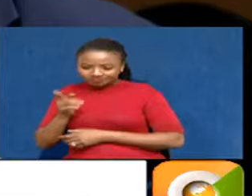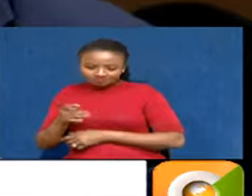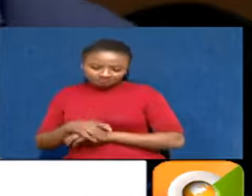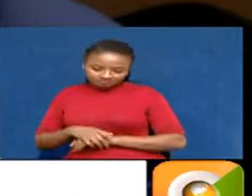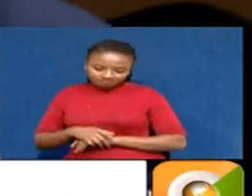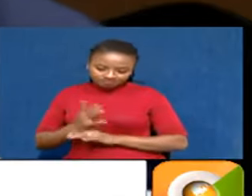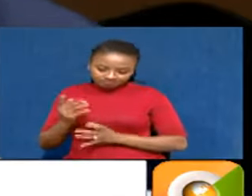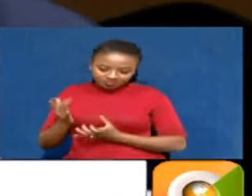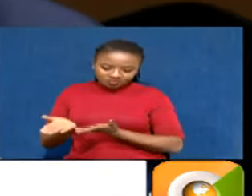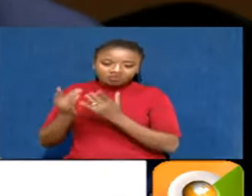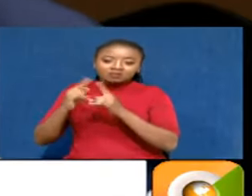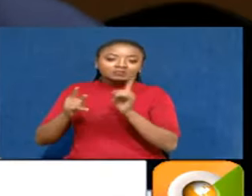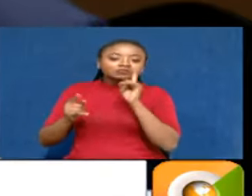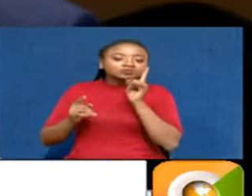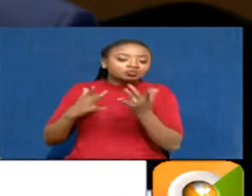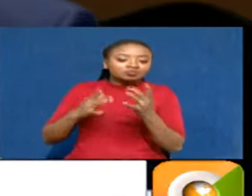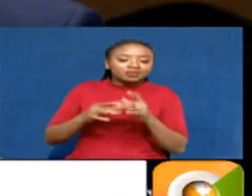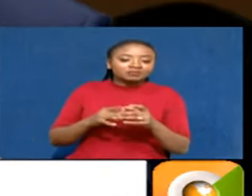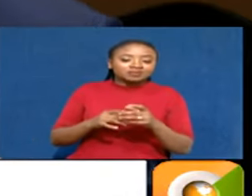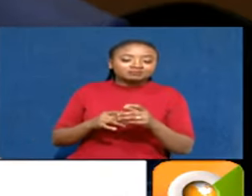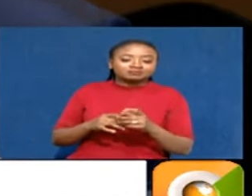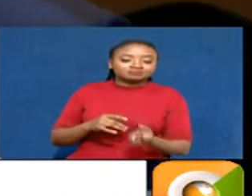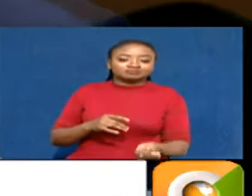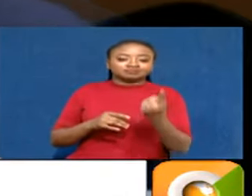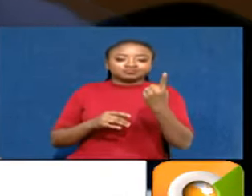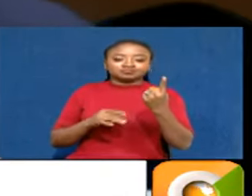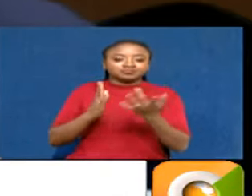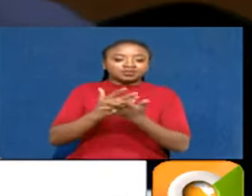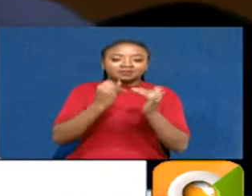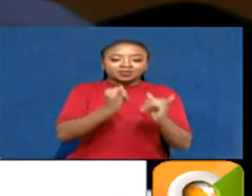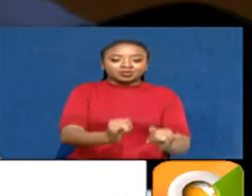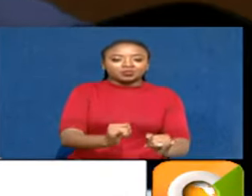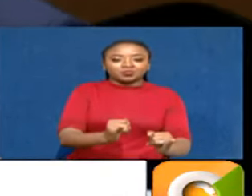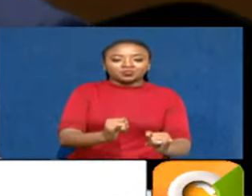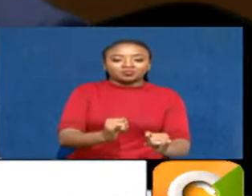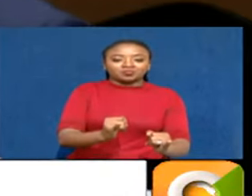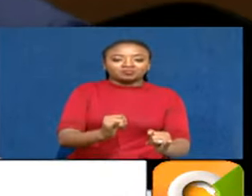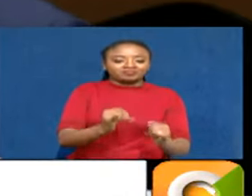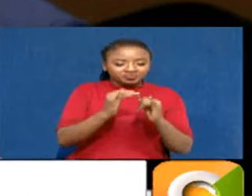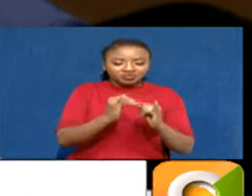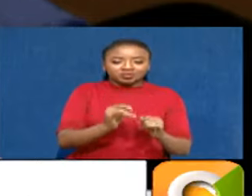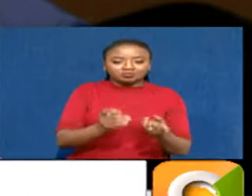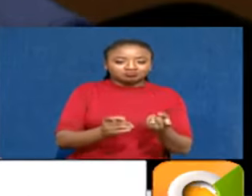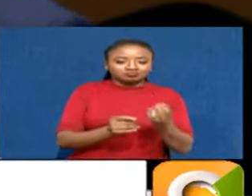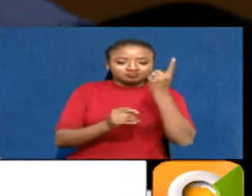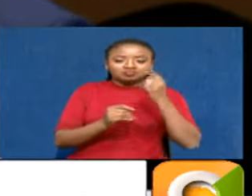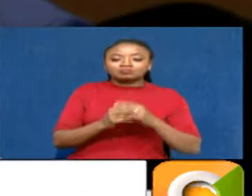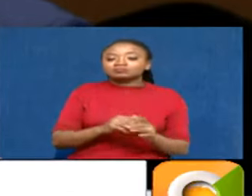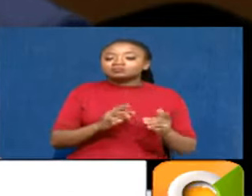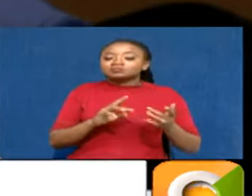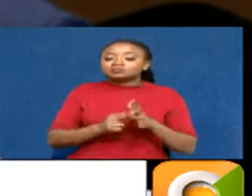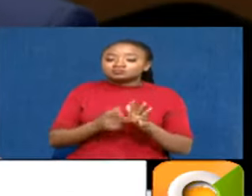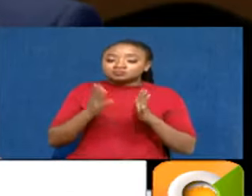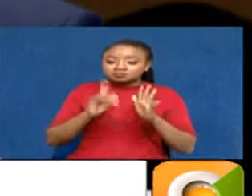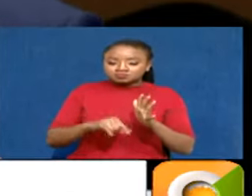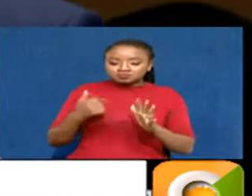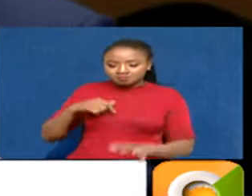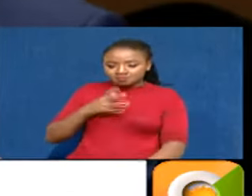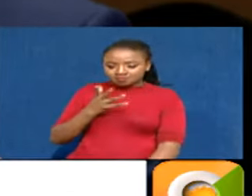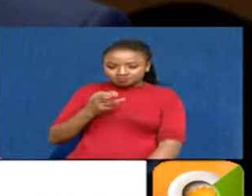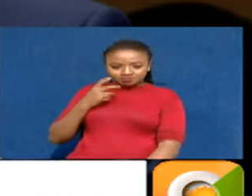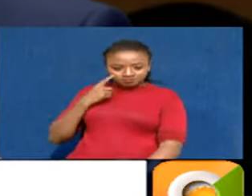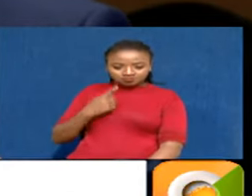understand. But tomorrow it may expand to something else. So I think from our perspective, what we need to do is to regulate, not